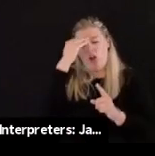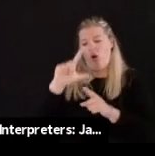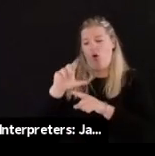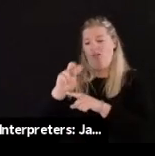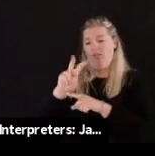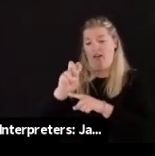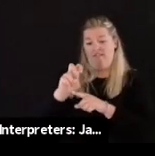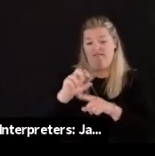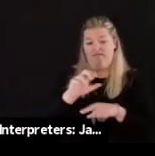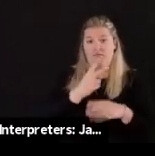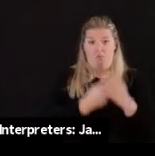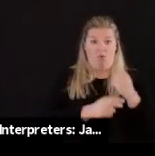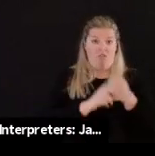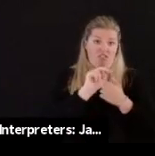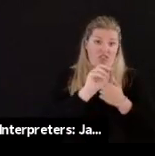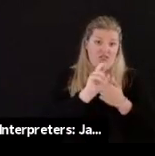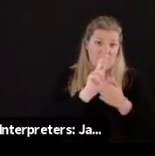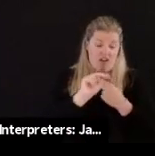and a verb.